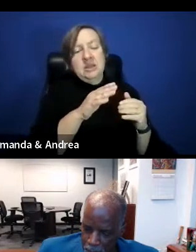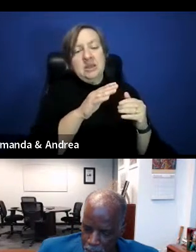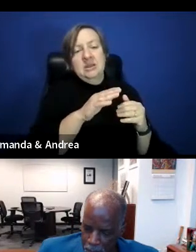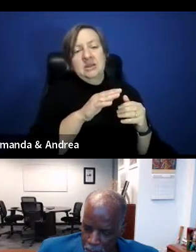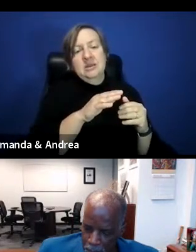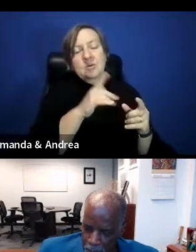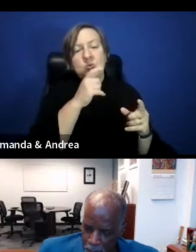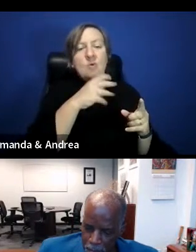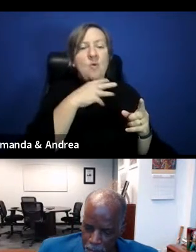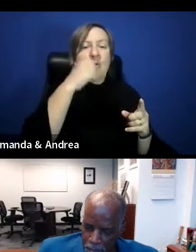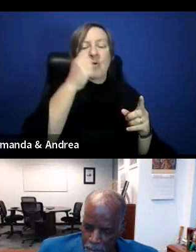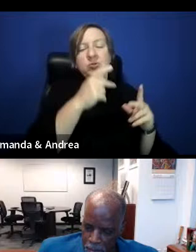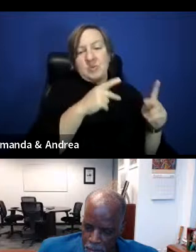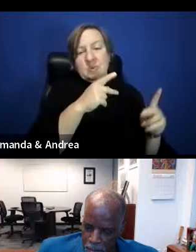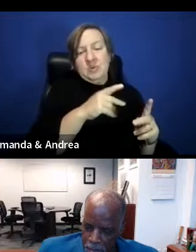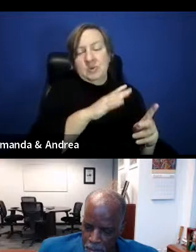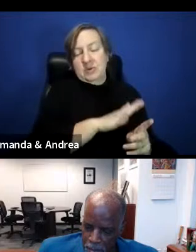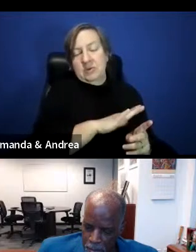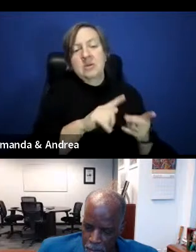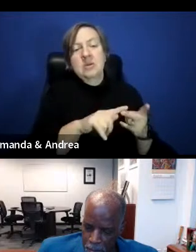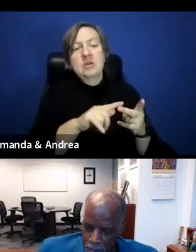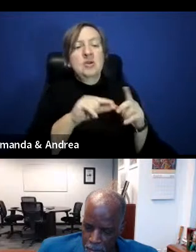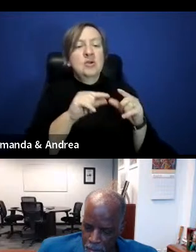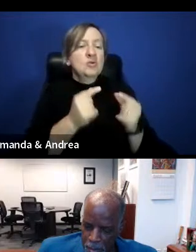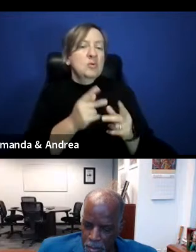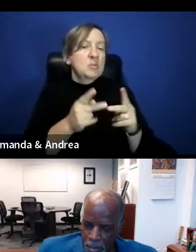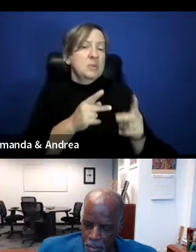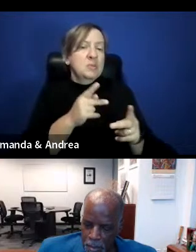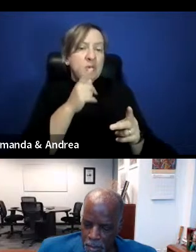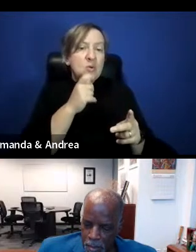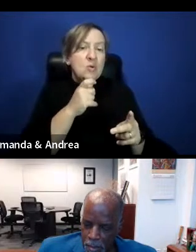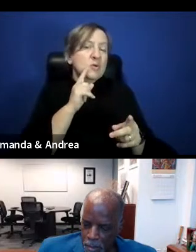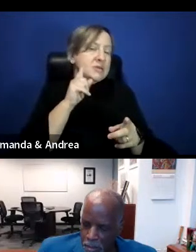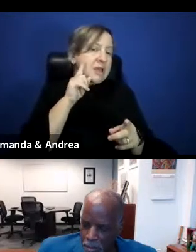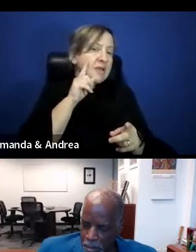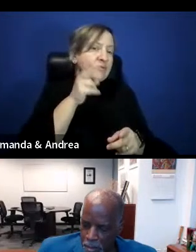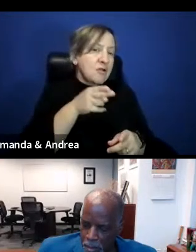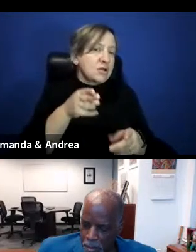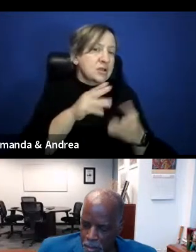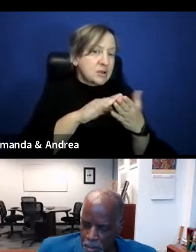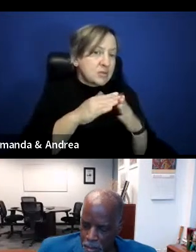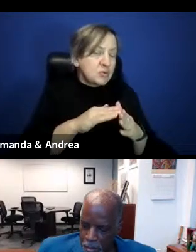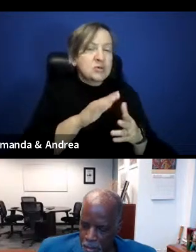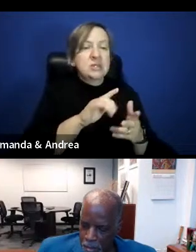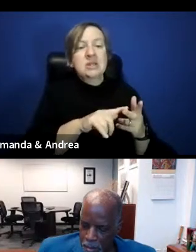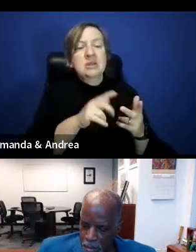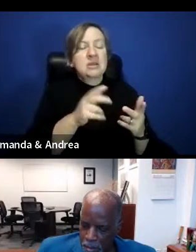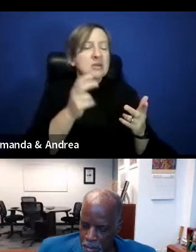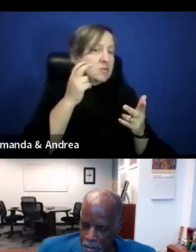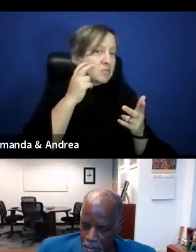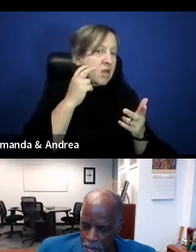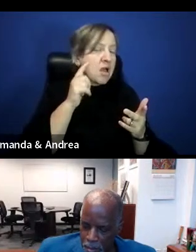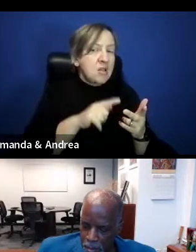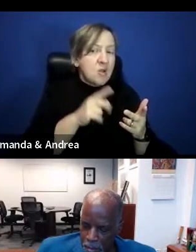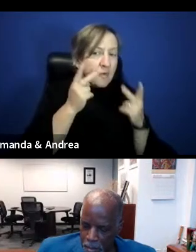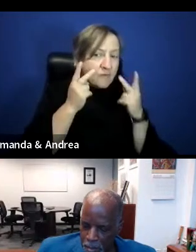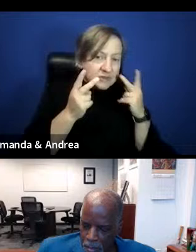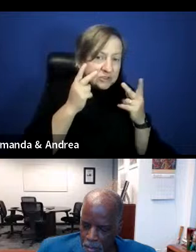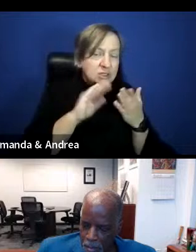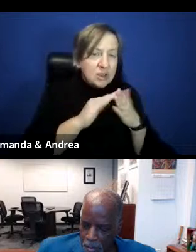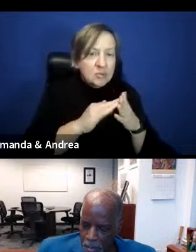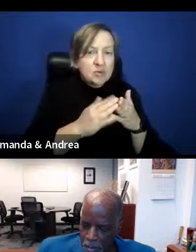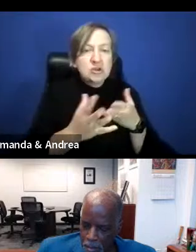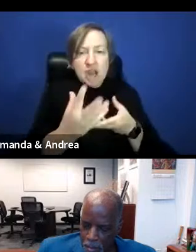older adults. And we had a group of individuals that were from the deaf and hard of hearing community, and some that were from the blind and low vision community. And we